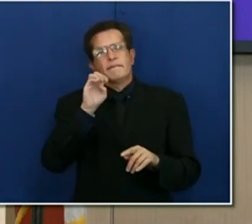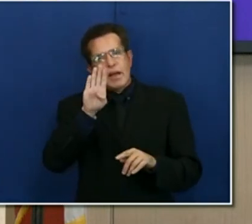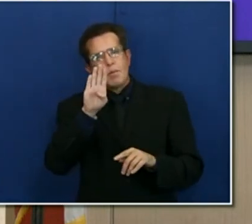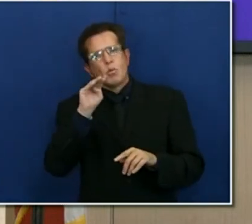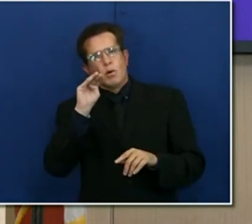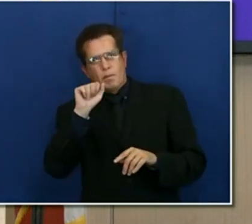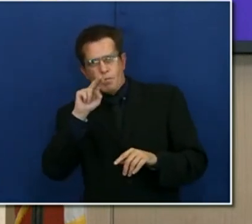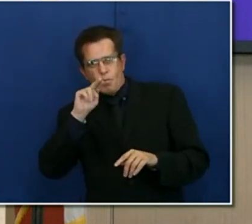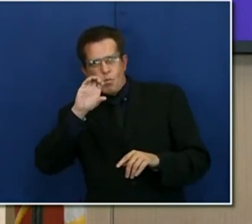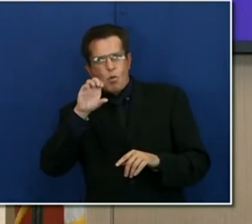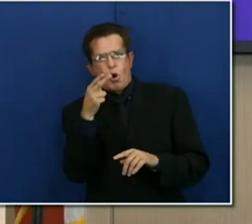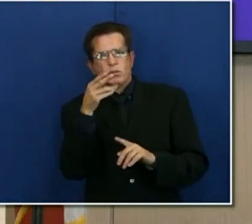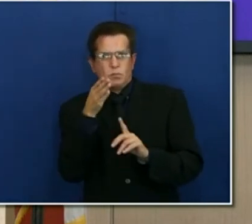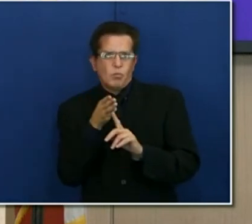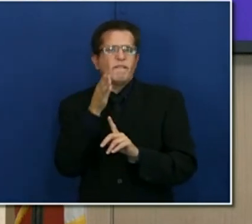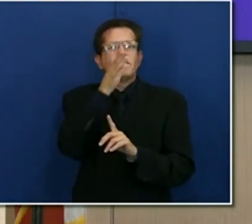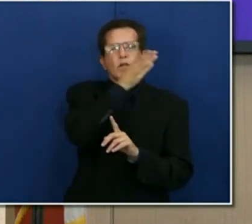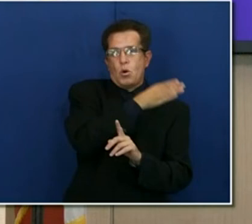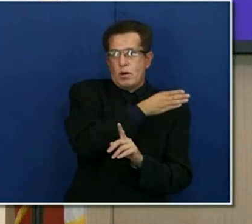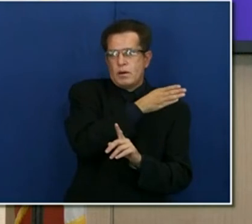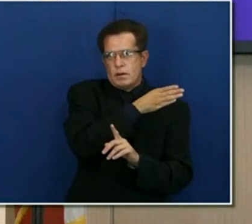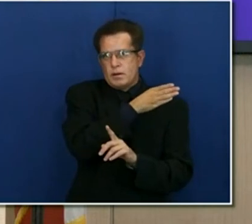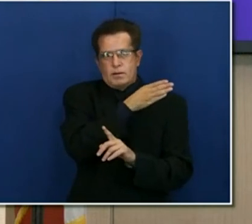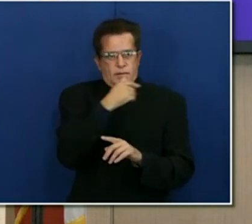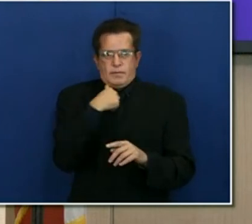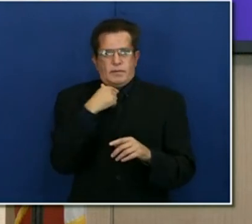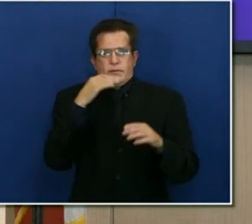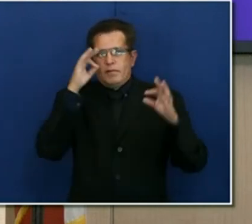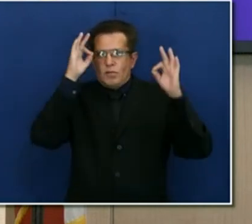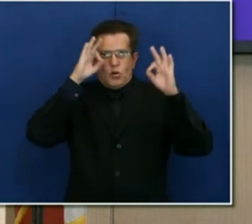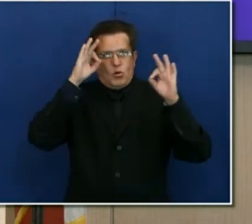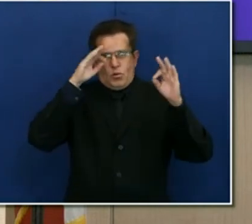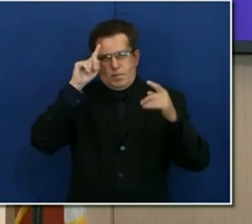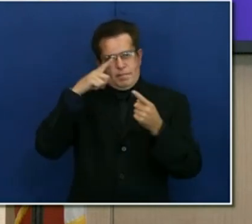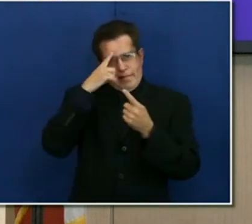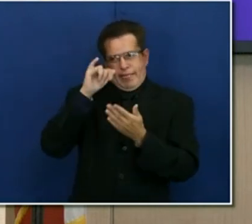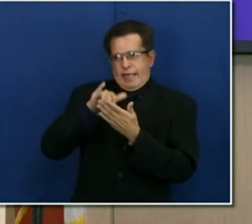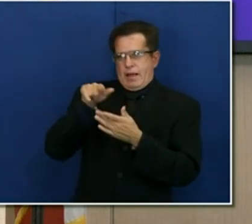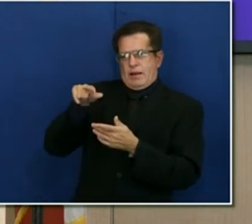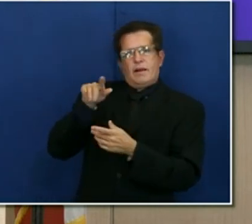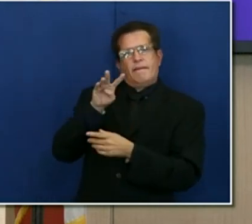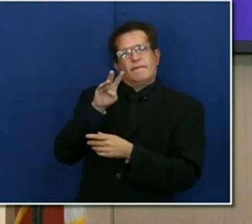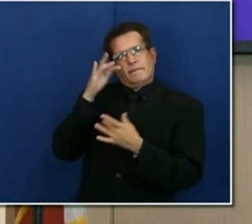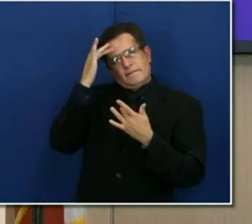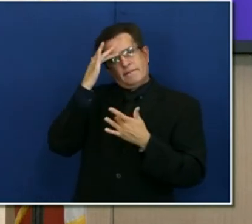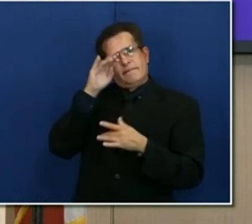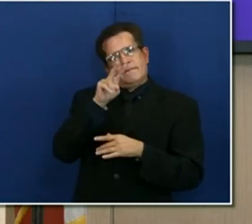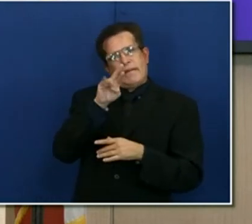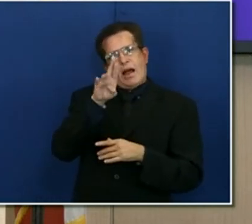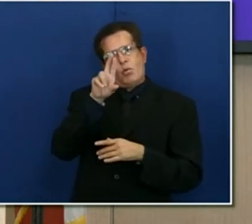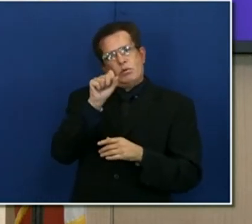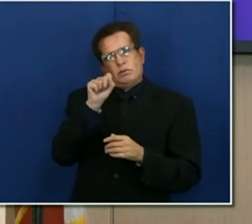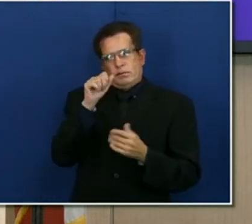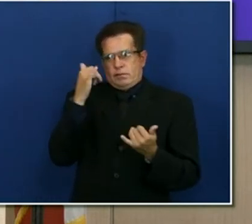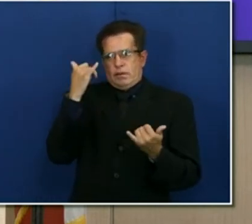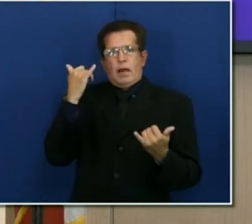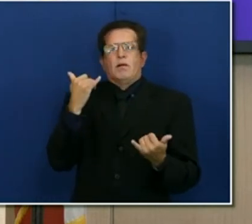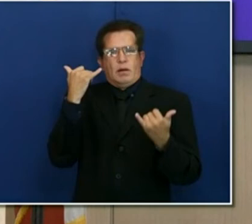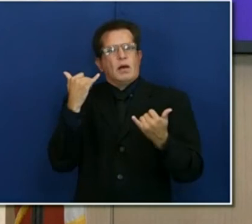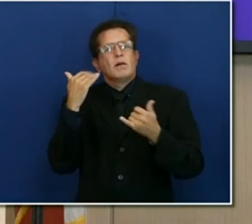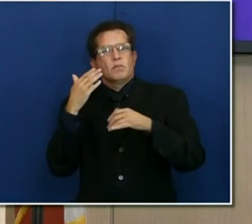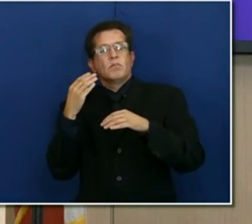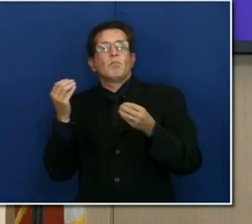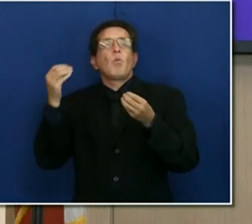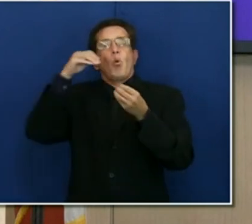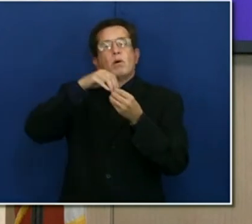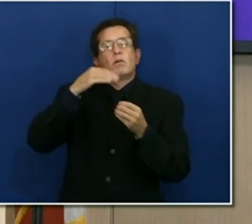March, when really we knew much less about this virus, we have done a lot of work, and most of that